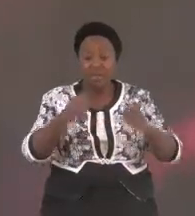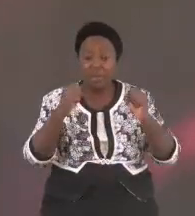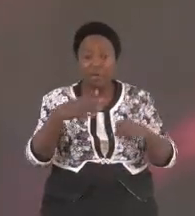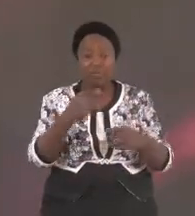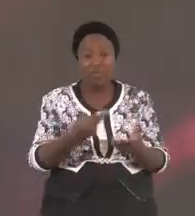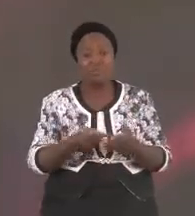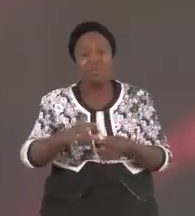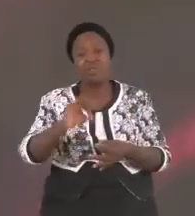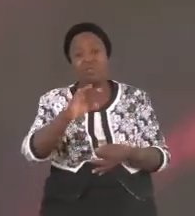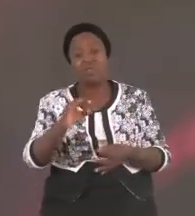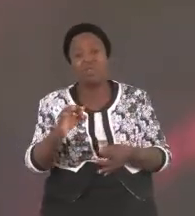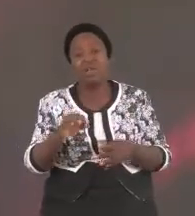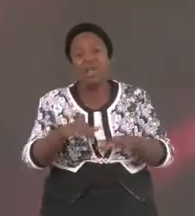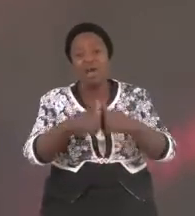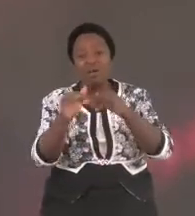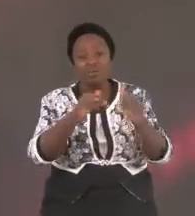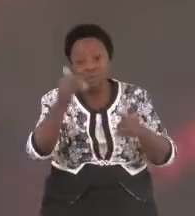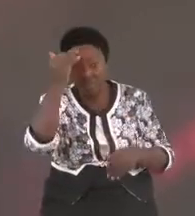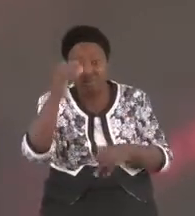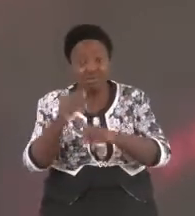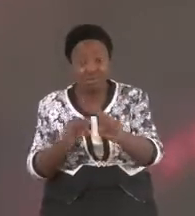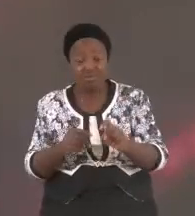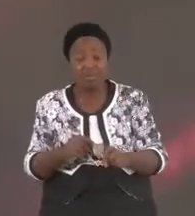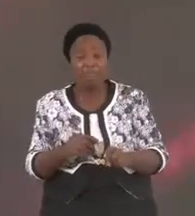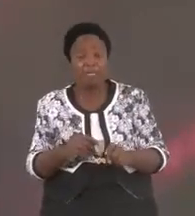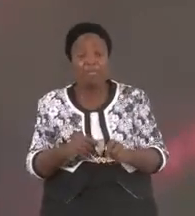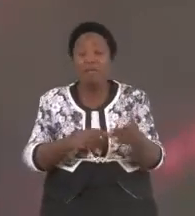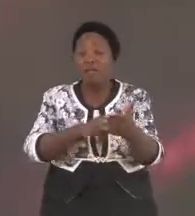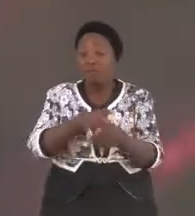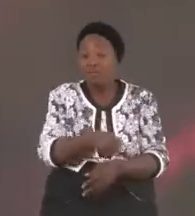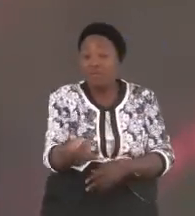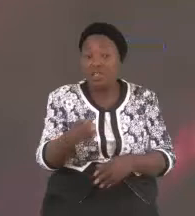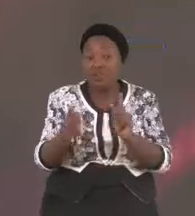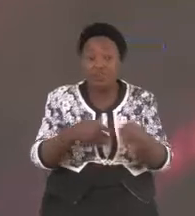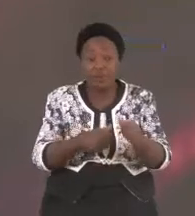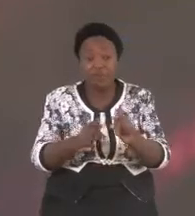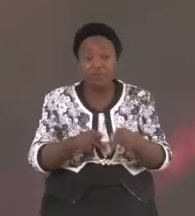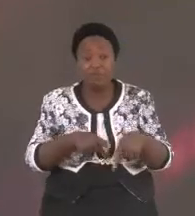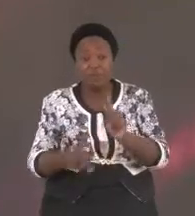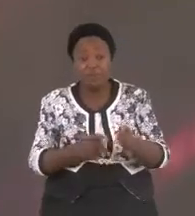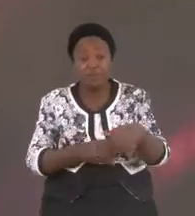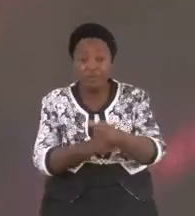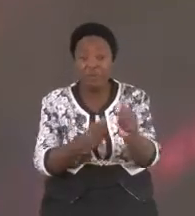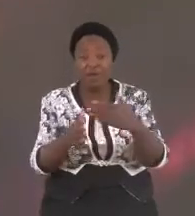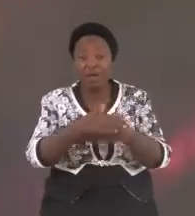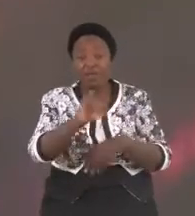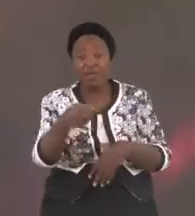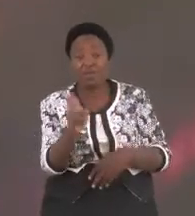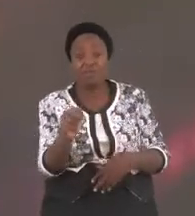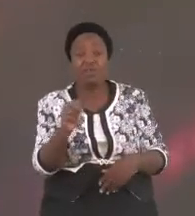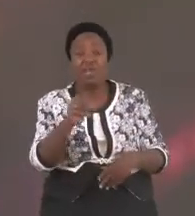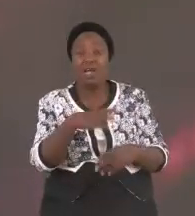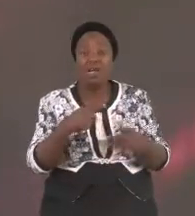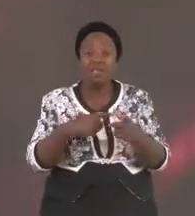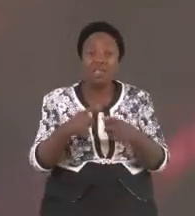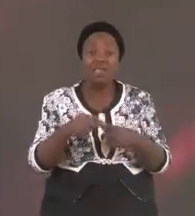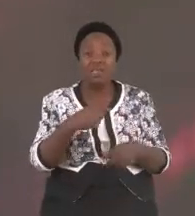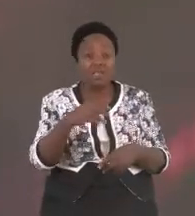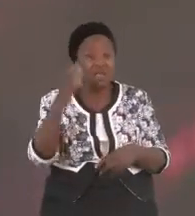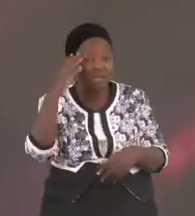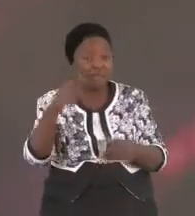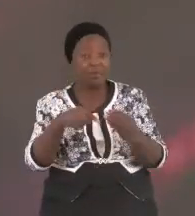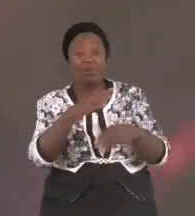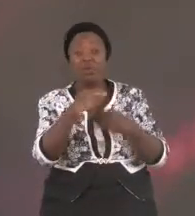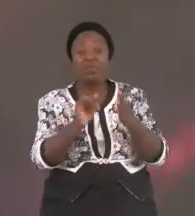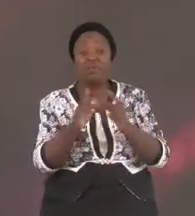people were following after John, and John spoke about the Holy Ghost, and he spoke about Jesus, and he said, I didn't know.